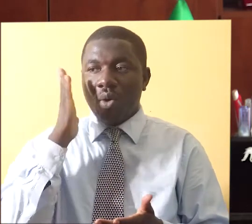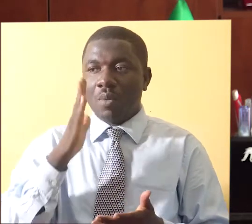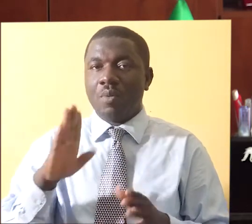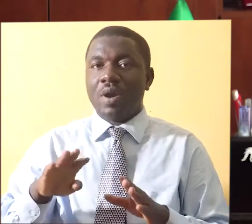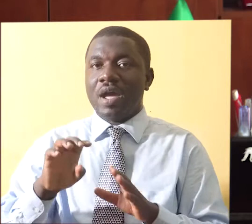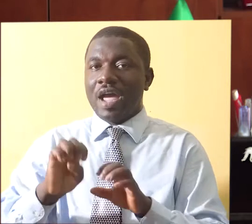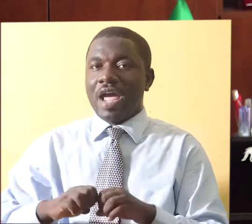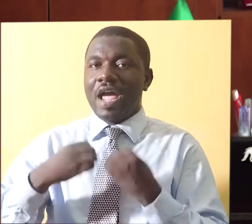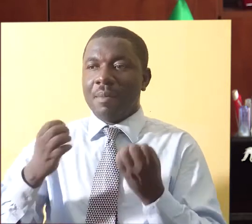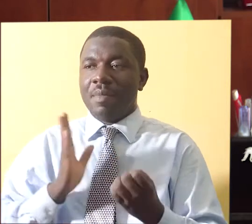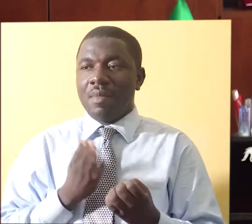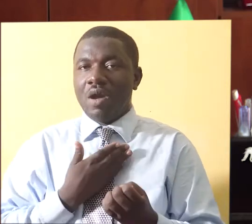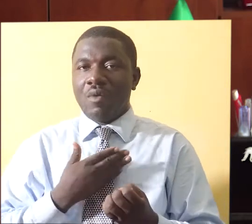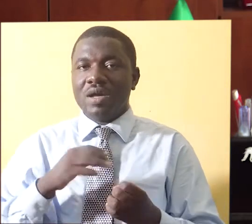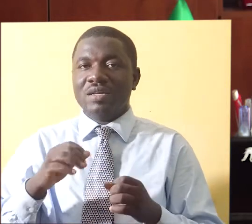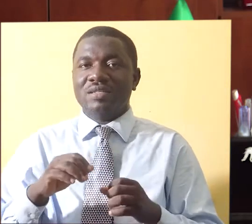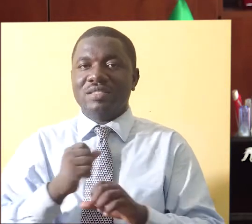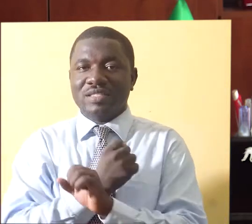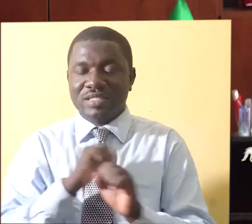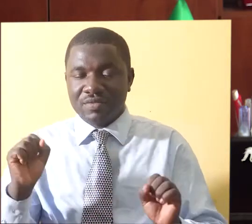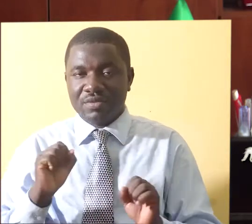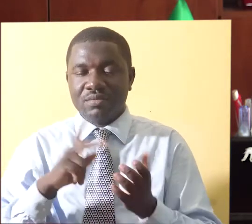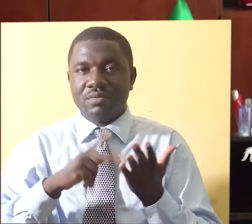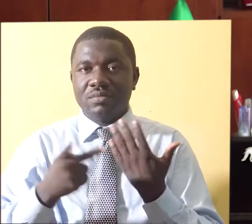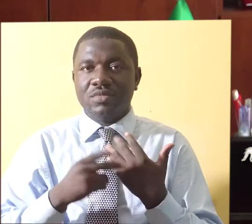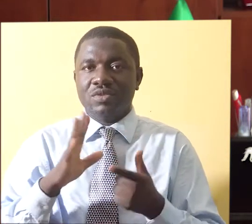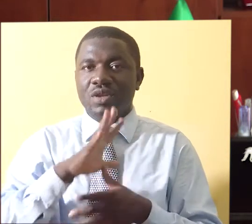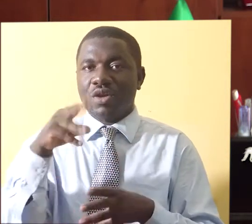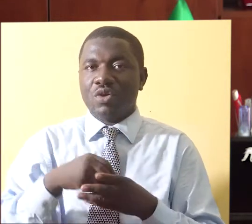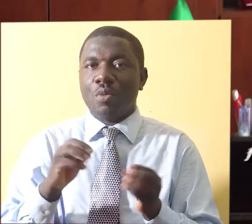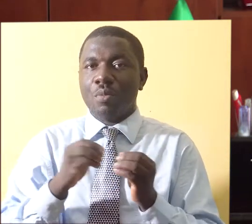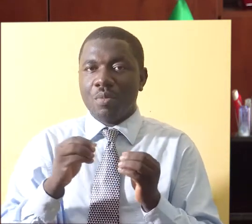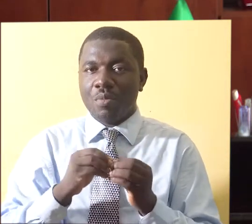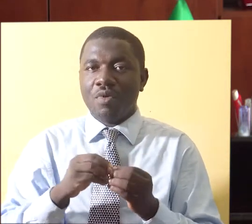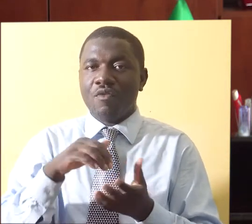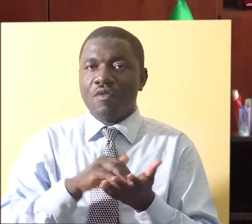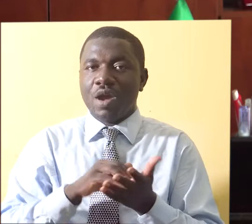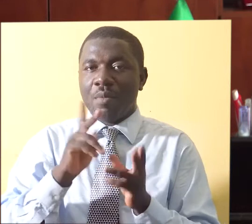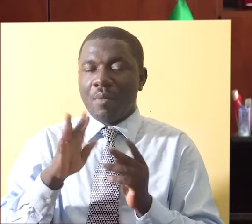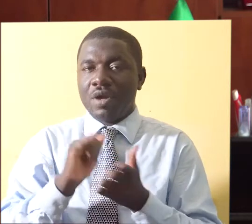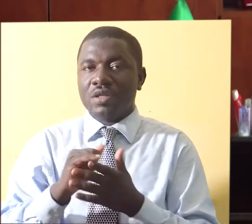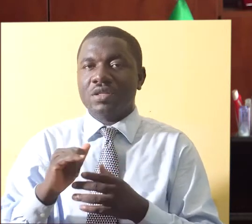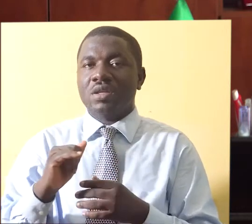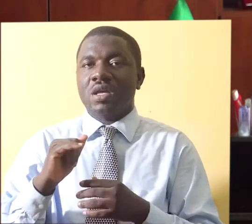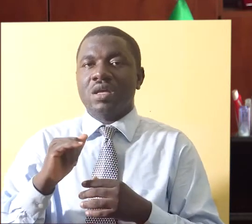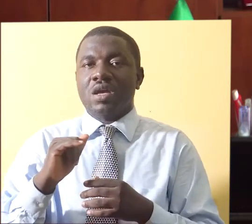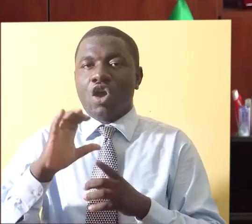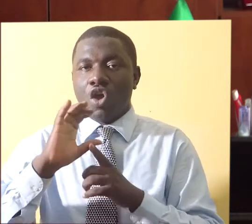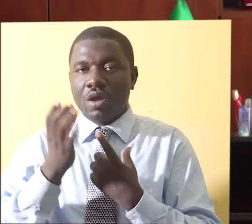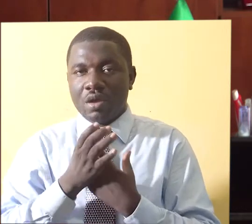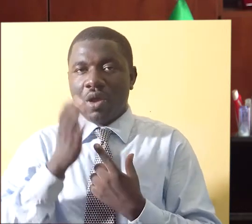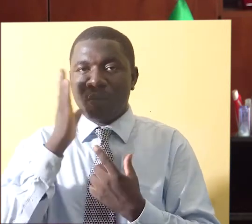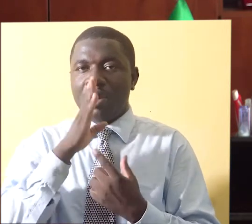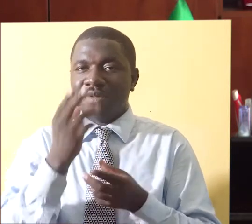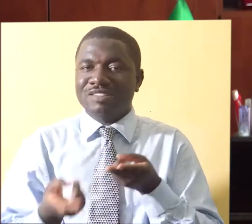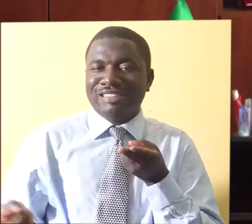be expanding our safety net programs to include more vulnerable people whose conditions may be